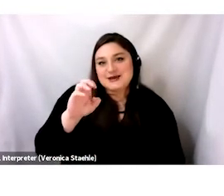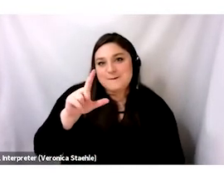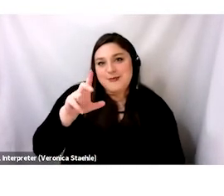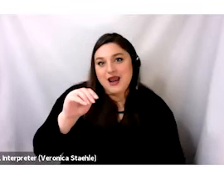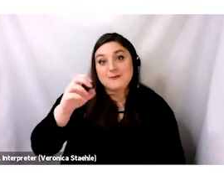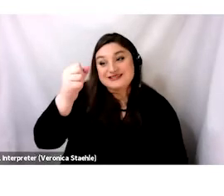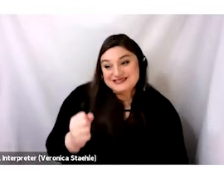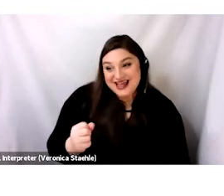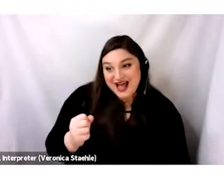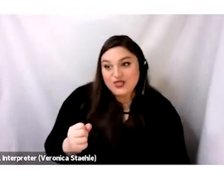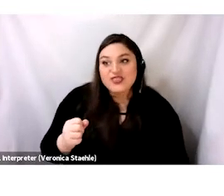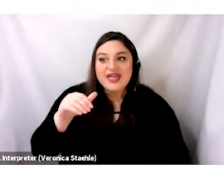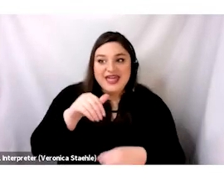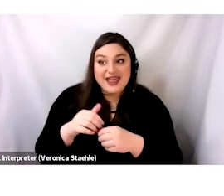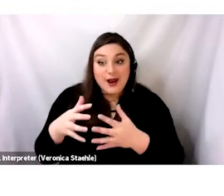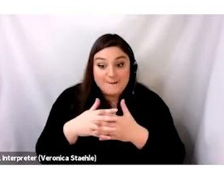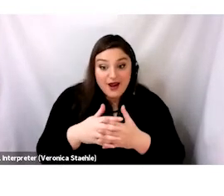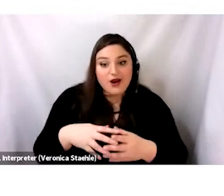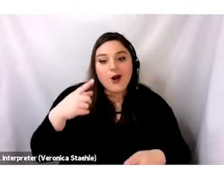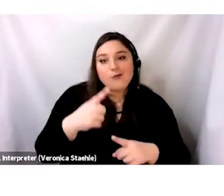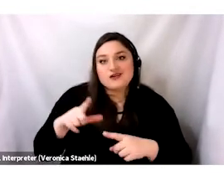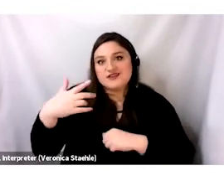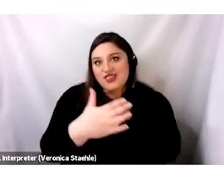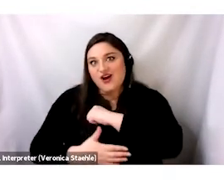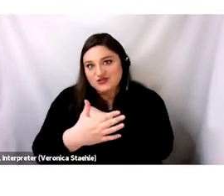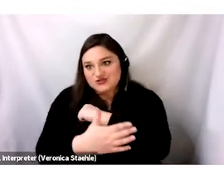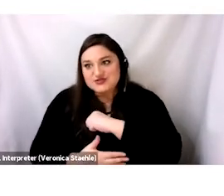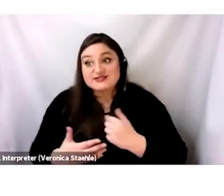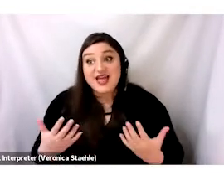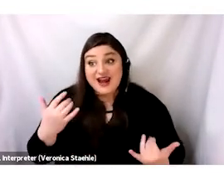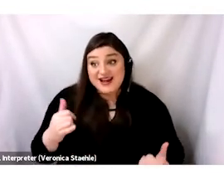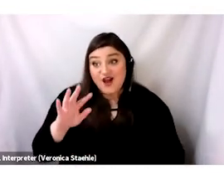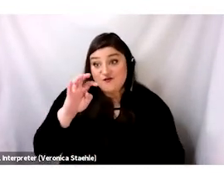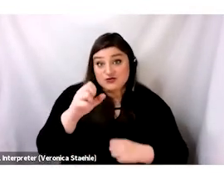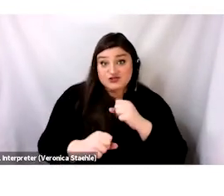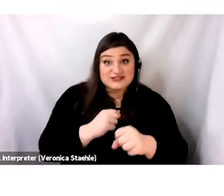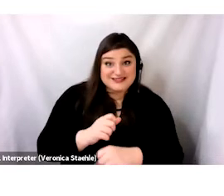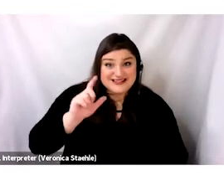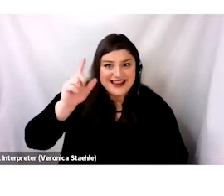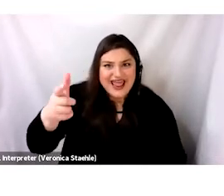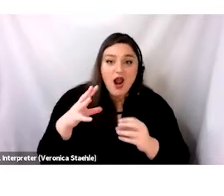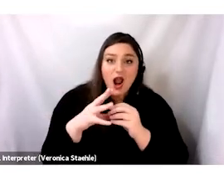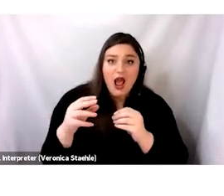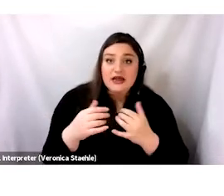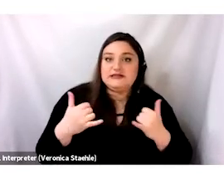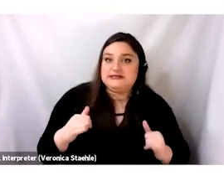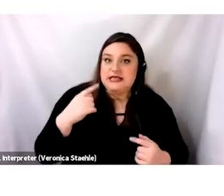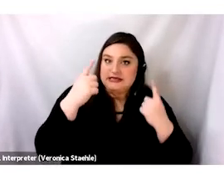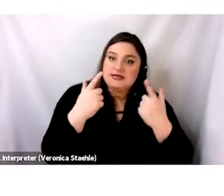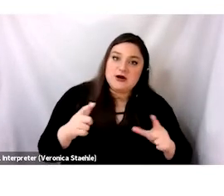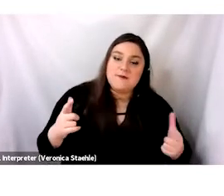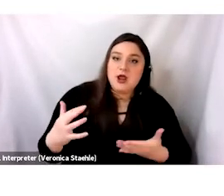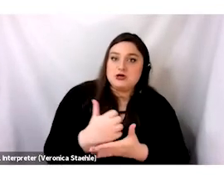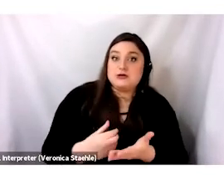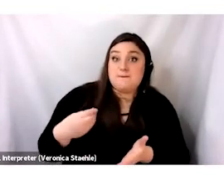America and abroad, as we've just learned. 400 years later, cotton remains a huge moneymaker and a major pillar of the fashion